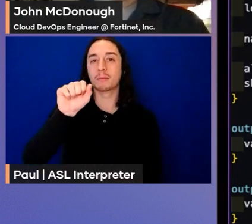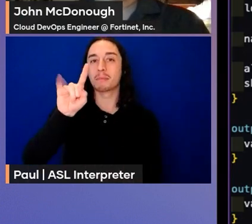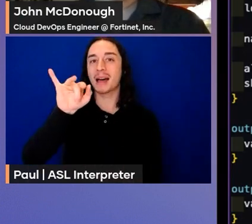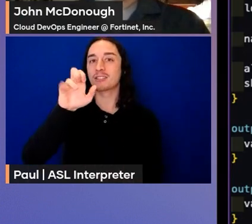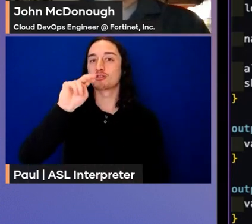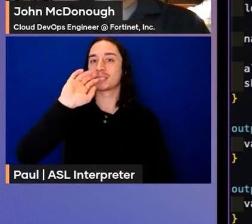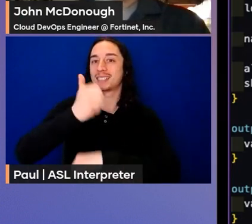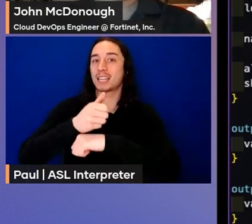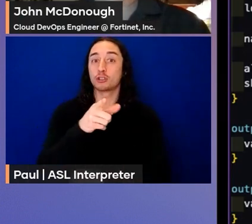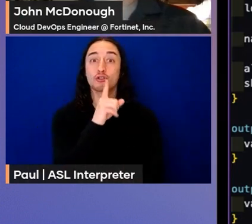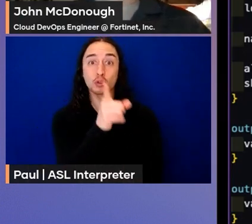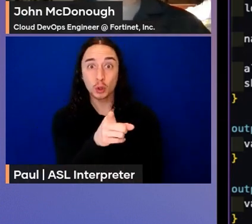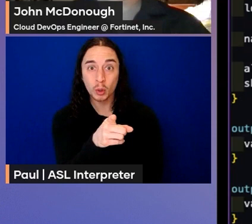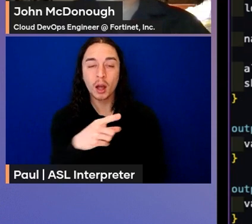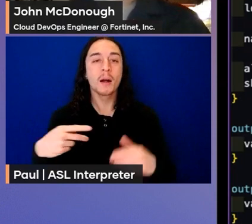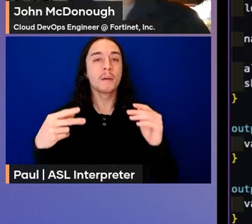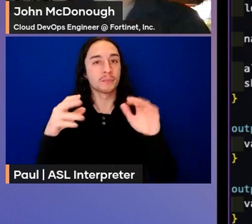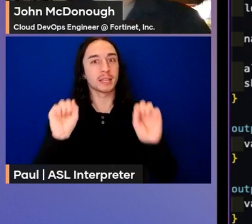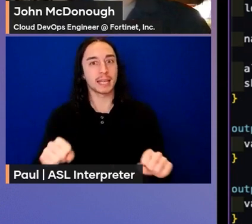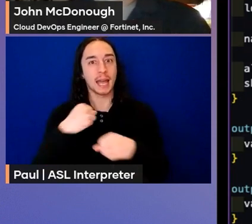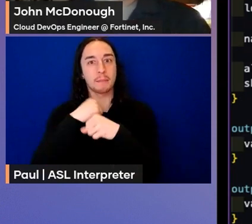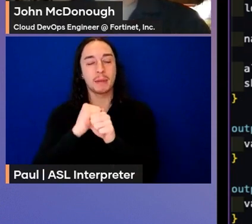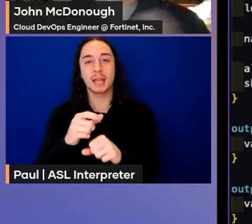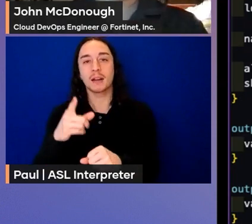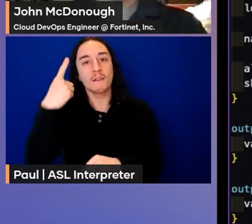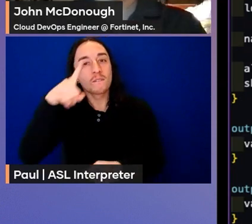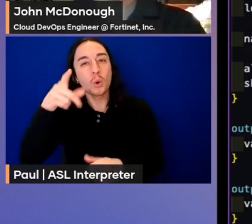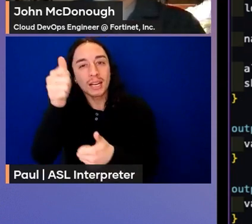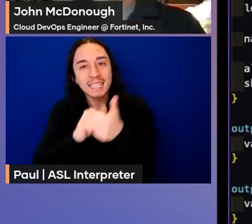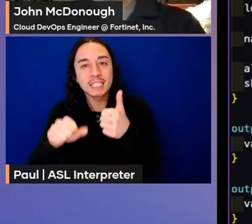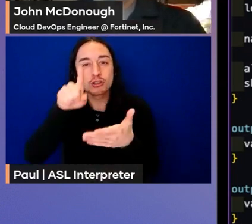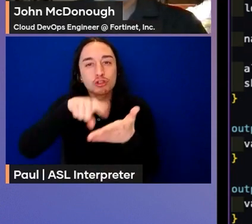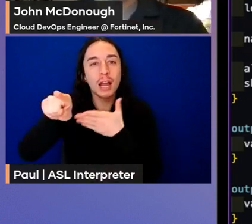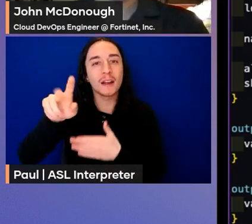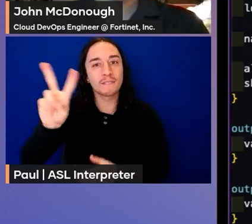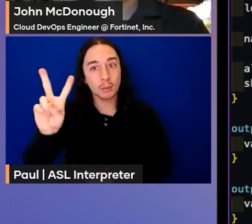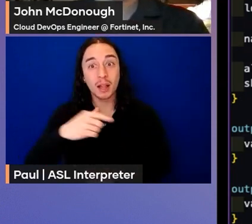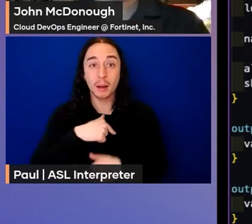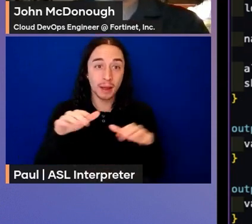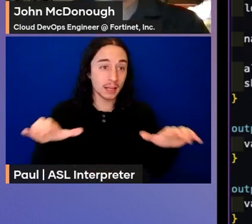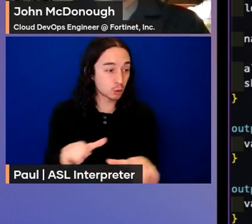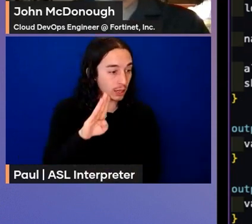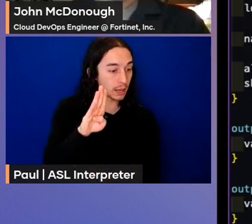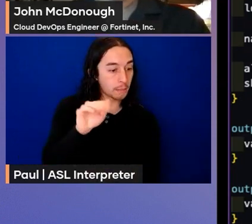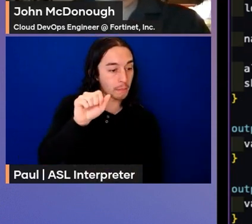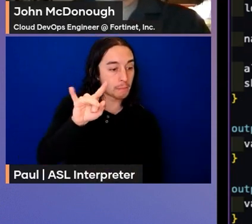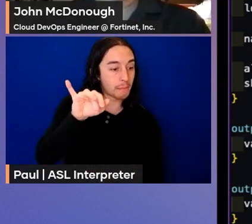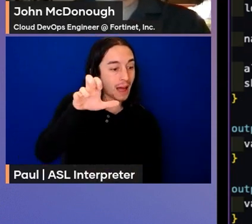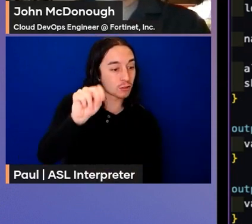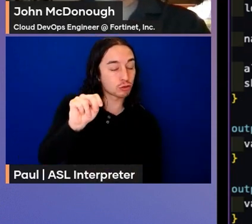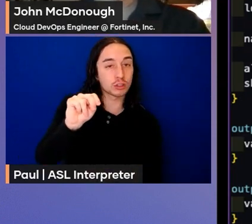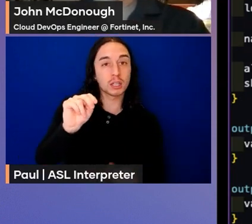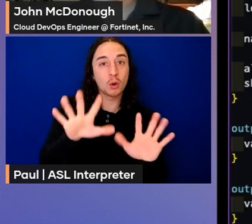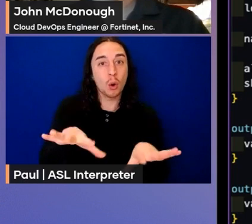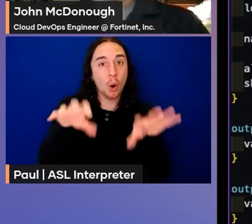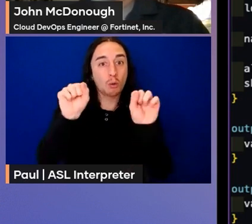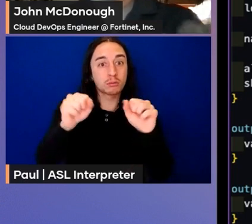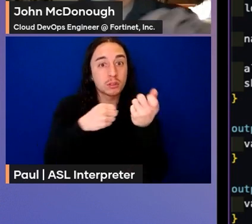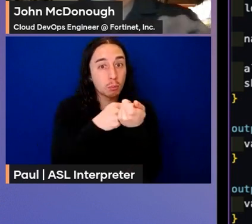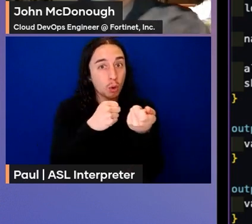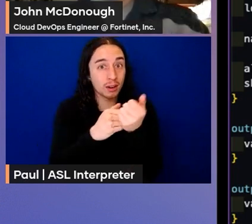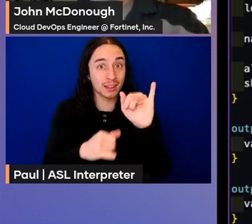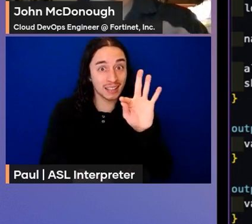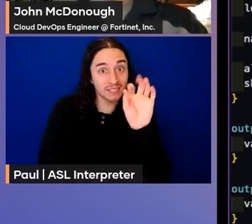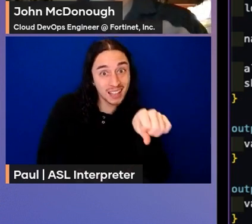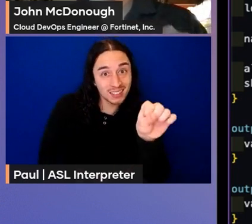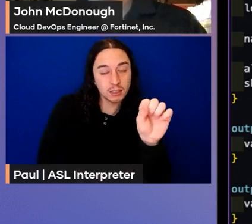each, and I can check a variable. Am I doing bastion host support? And if that's so, then what I want to do is loop over